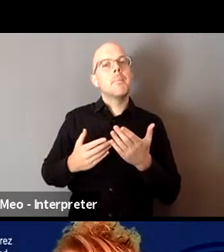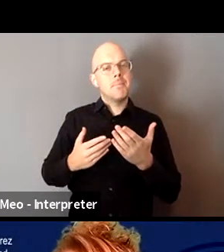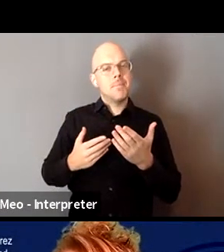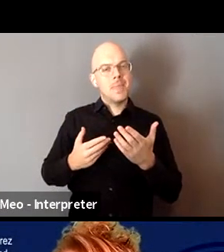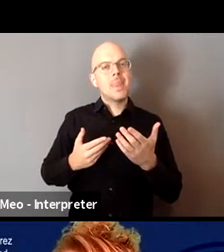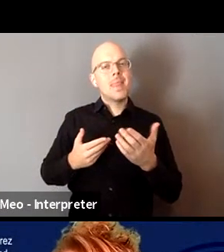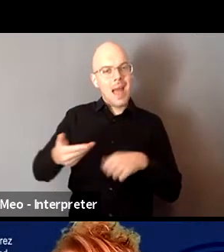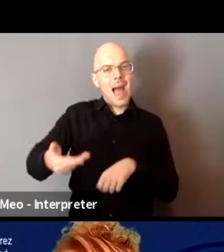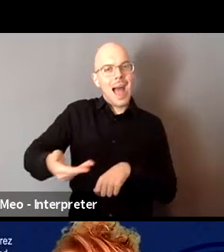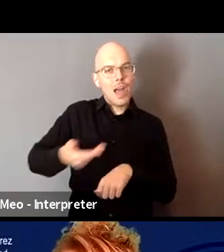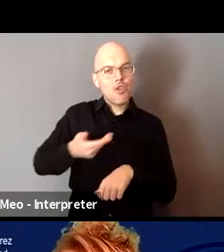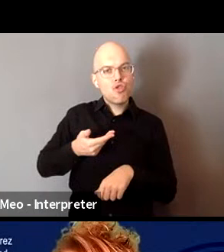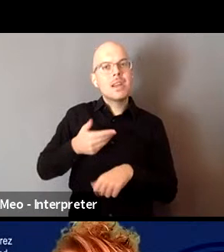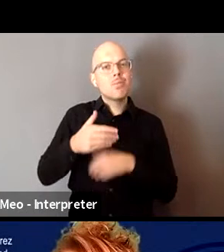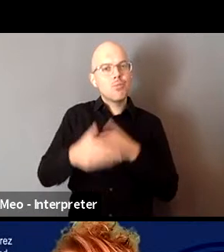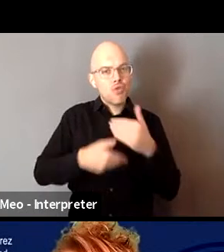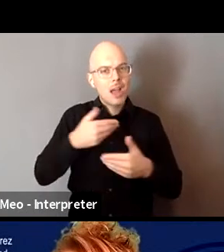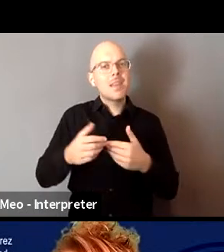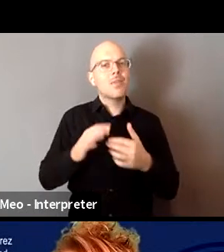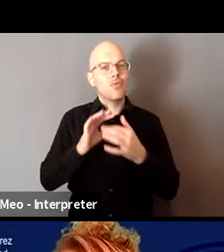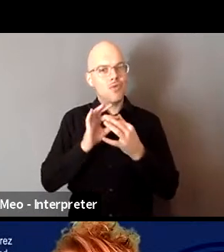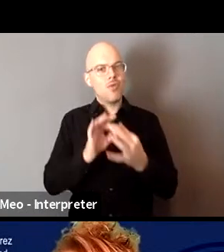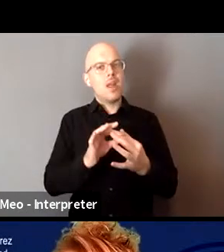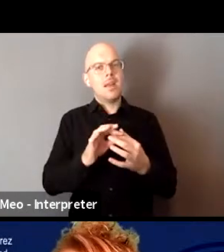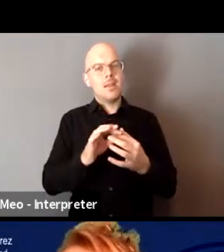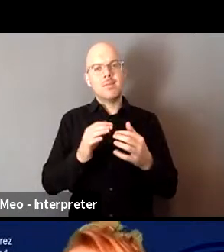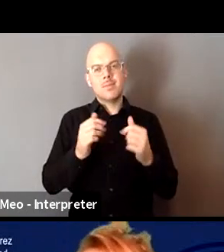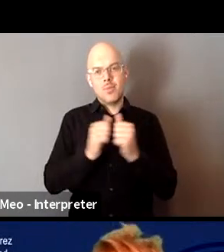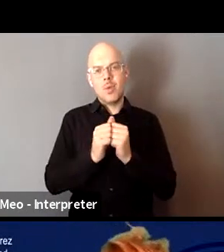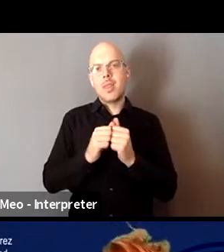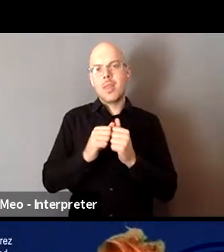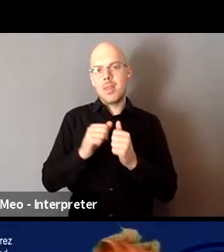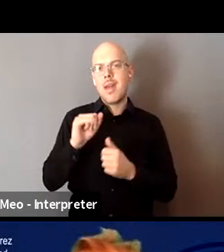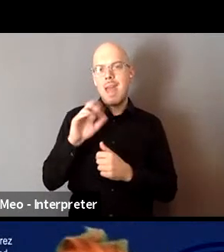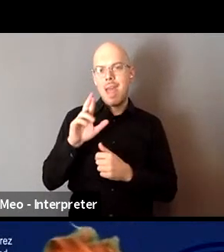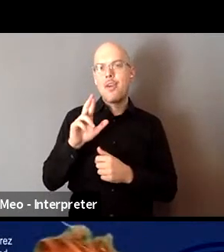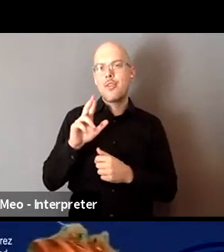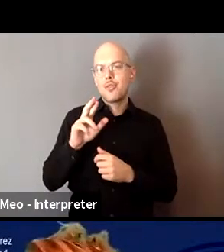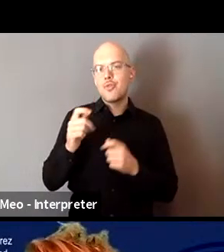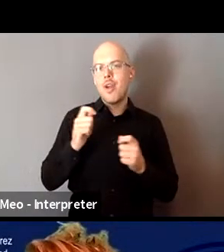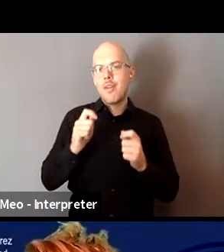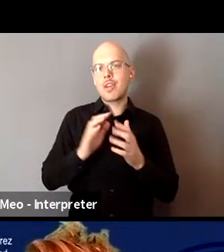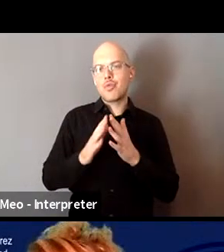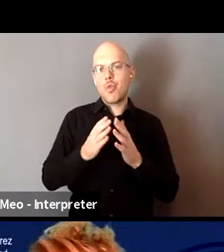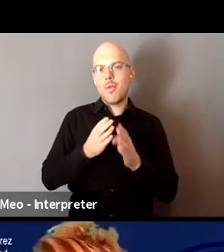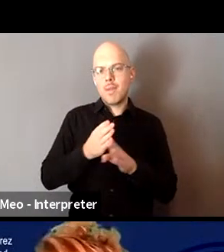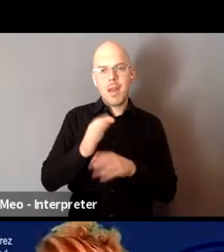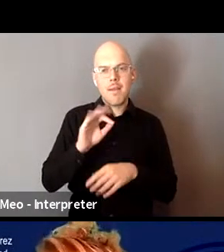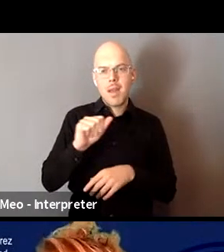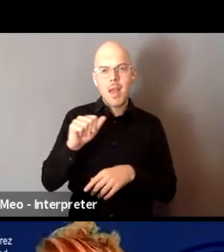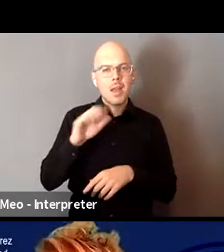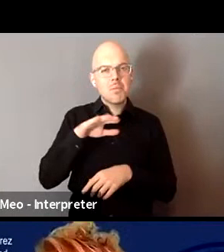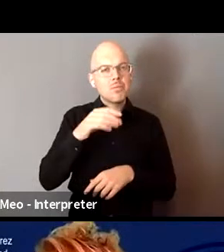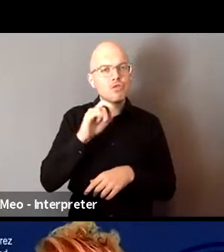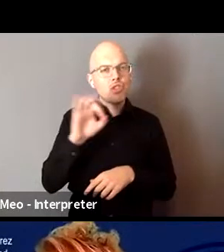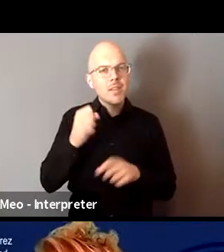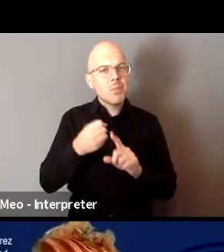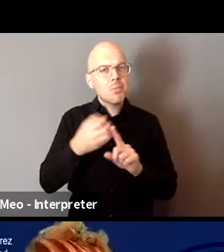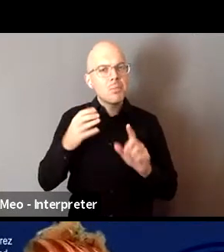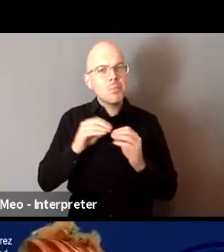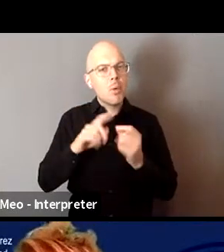that does correlate to the air traffic control field in the FAA. Jeff, can you expand into, do you have